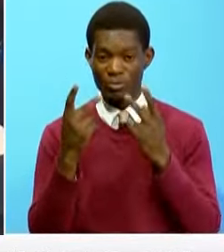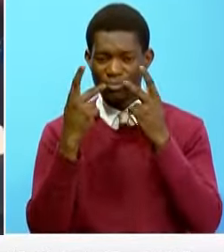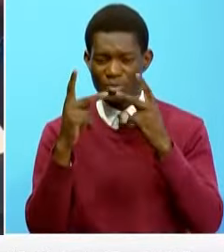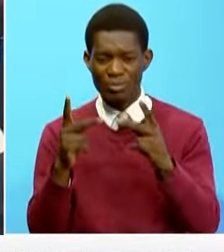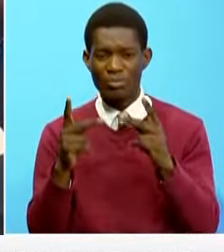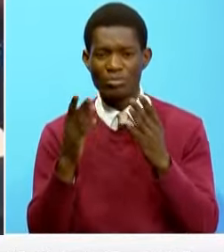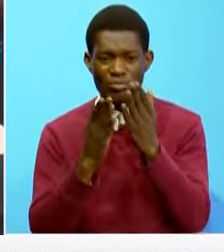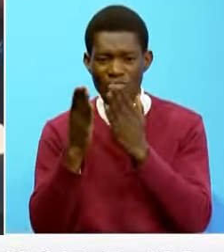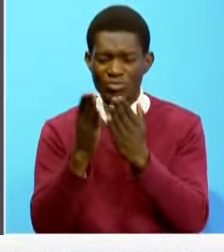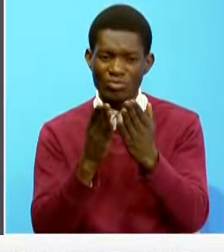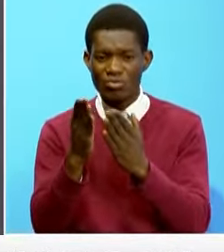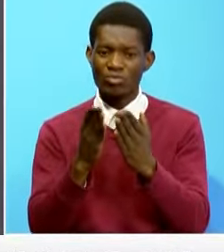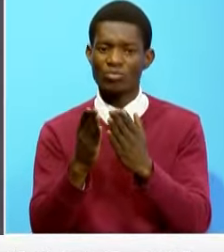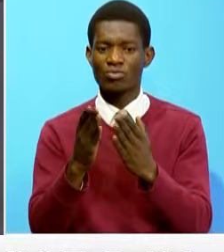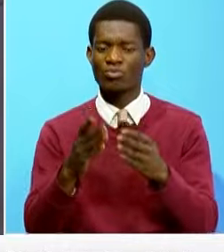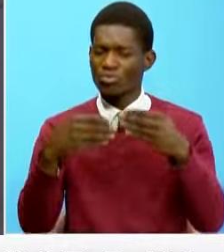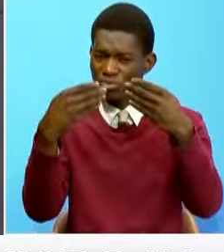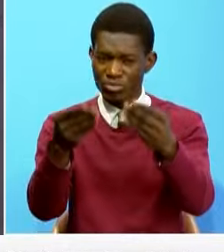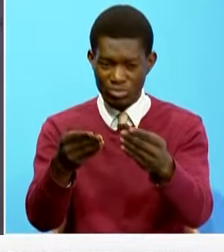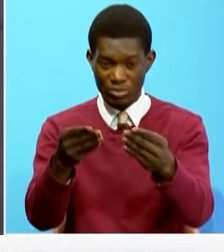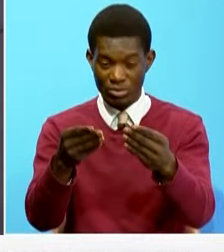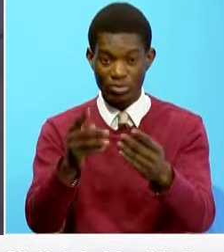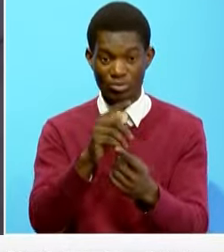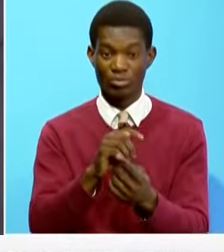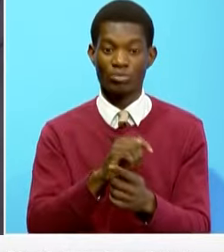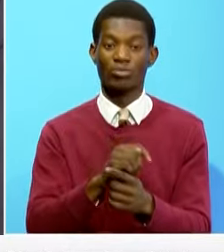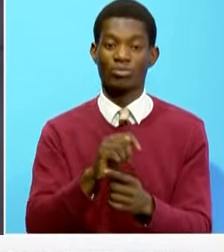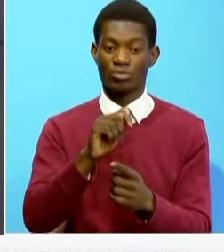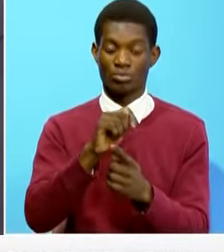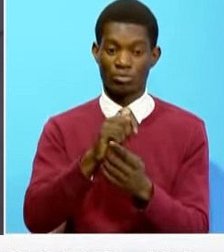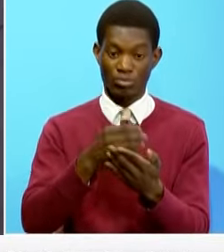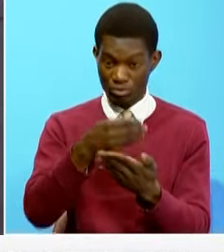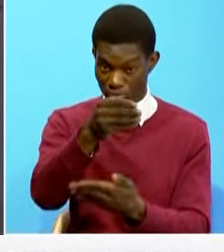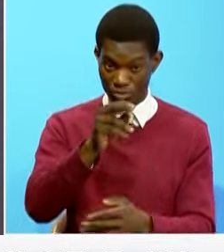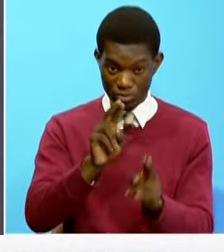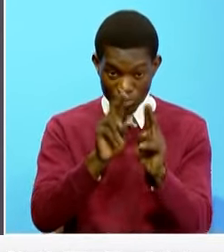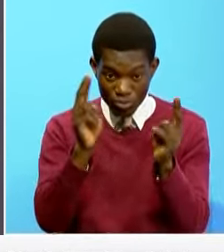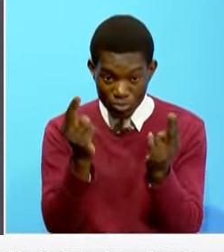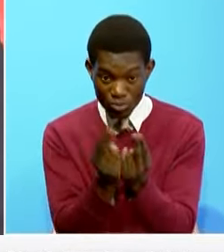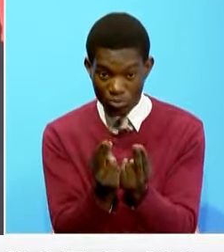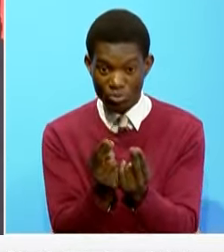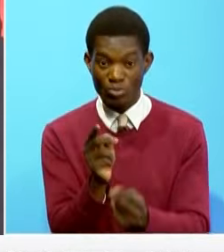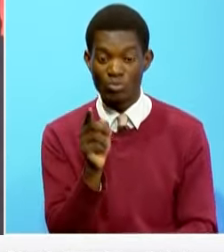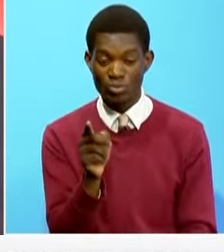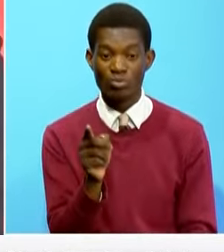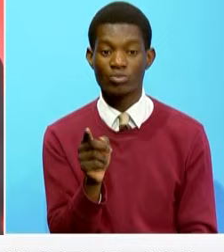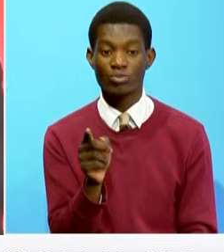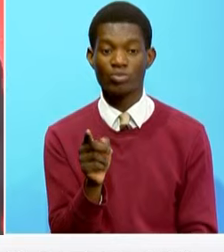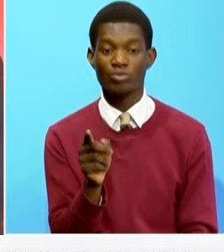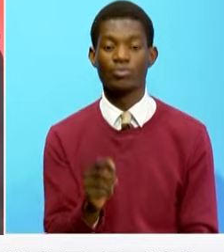delivery, trade unions called for the creation of an environment that motivates public servants to operate. Public